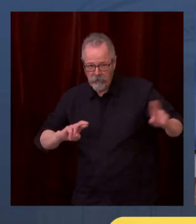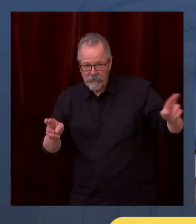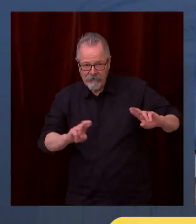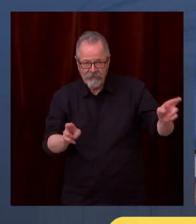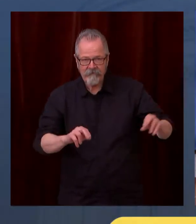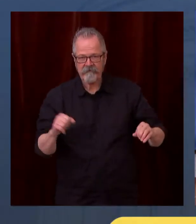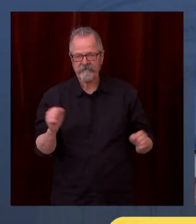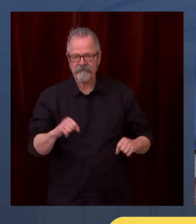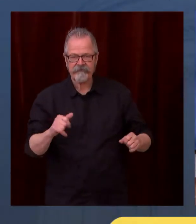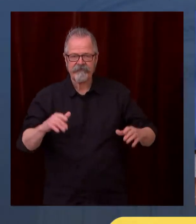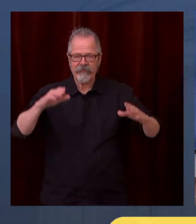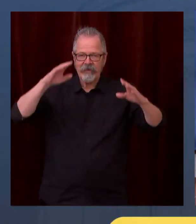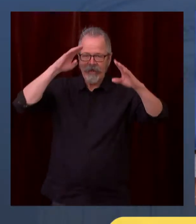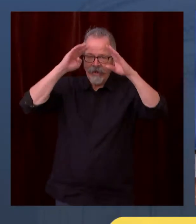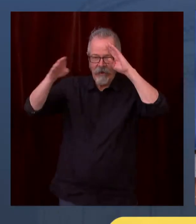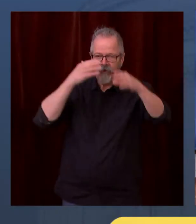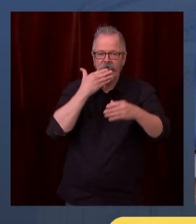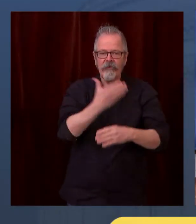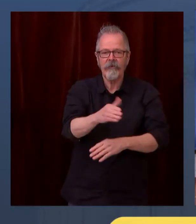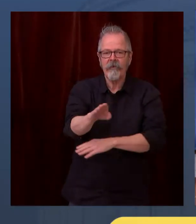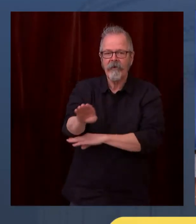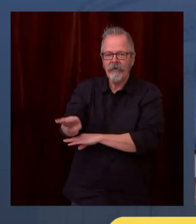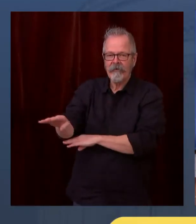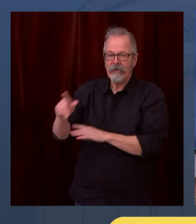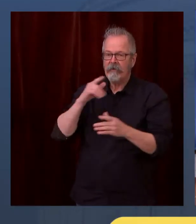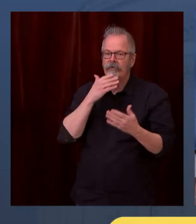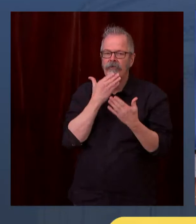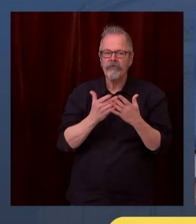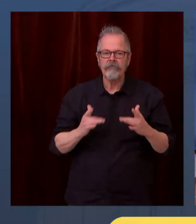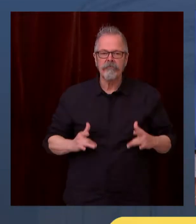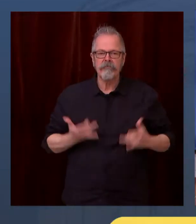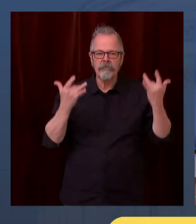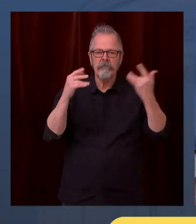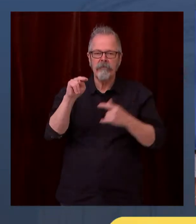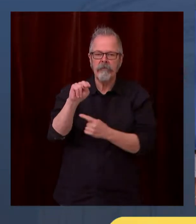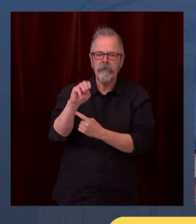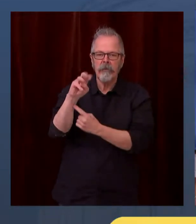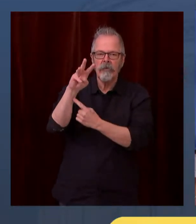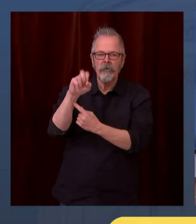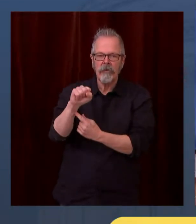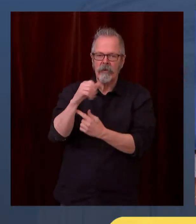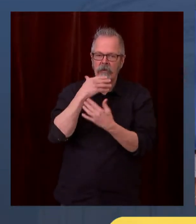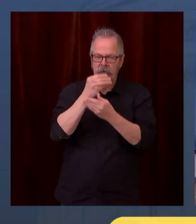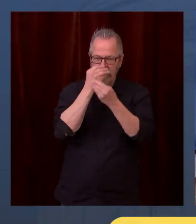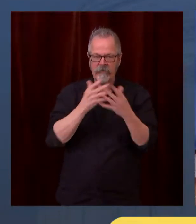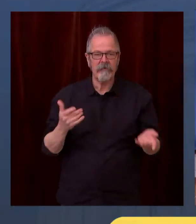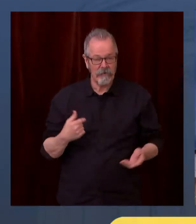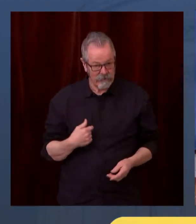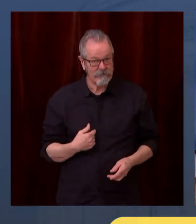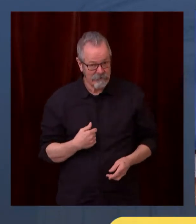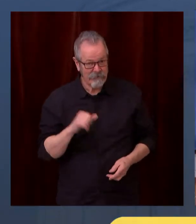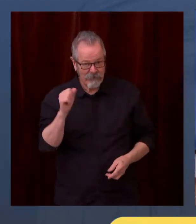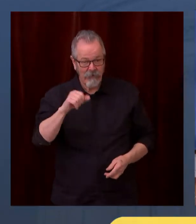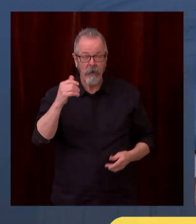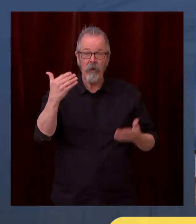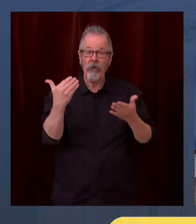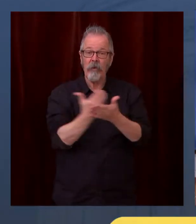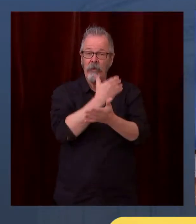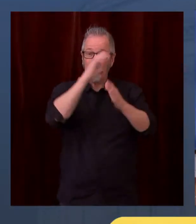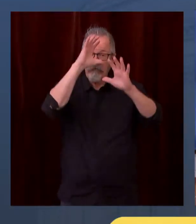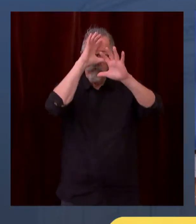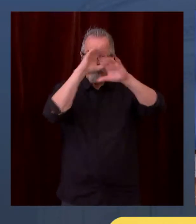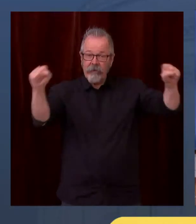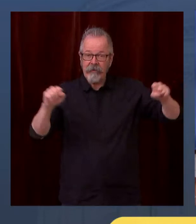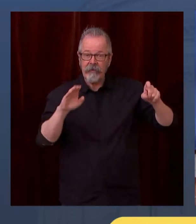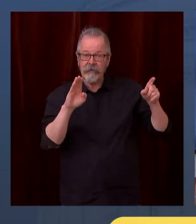Good afternoon. We got some good news today. First, we've early good news from our new president. We received approval